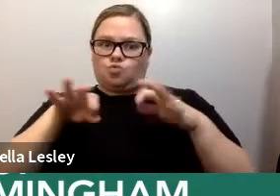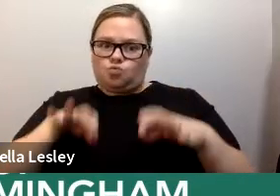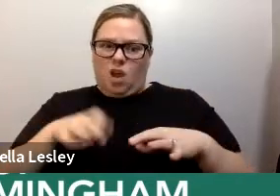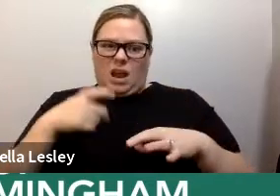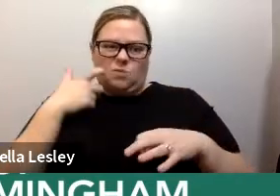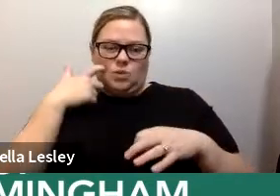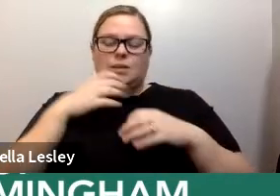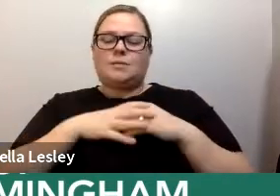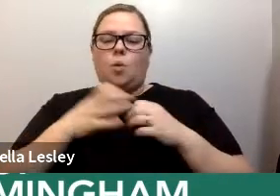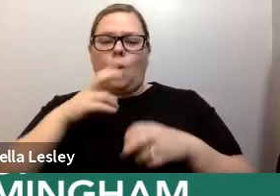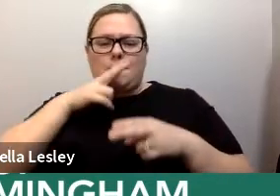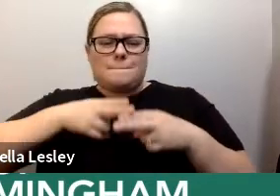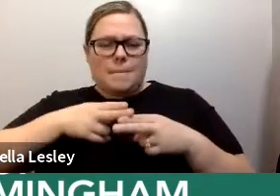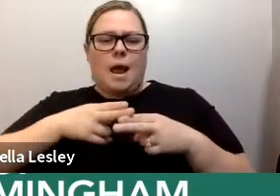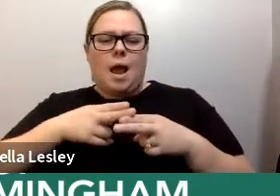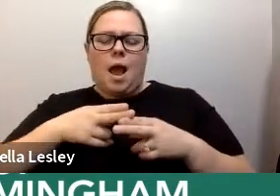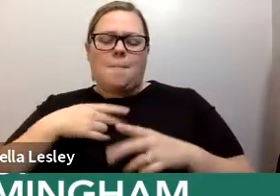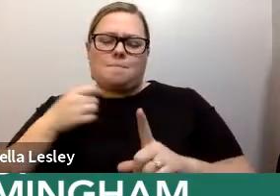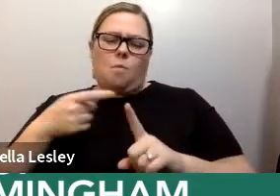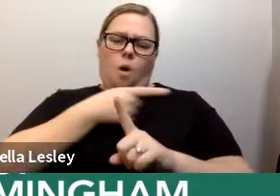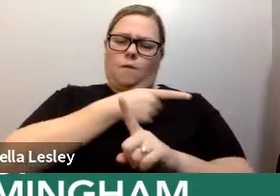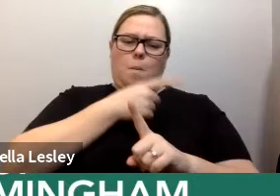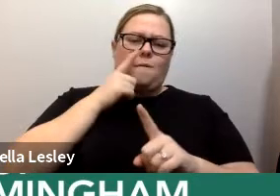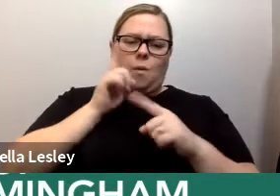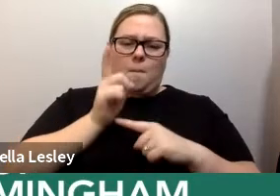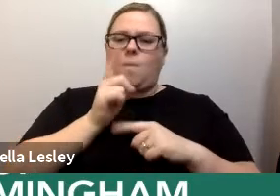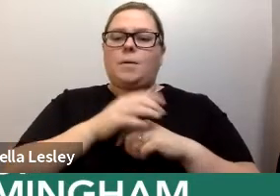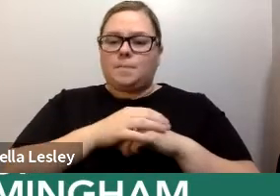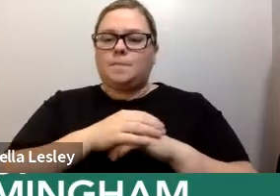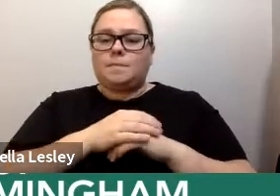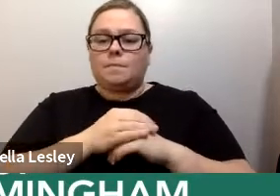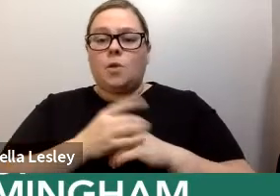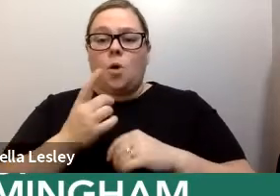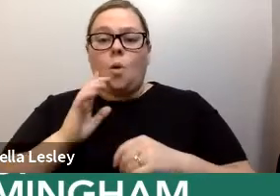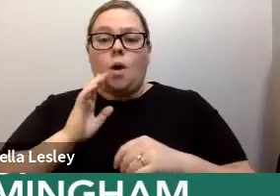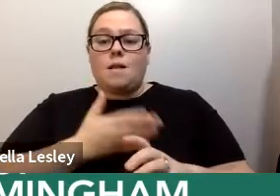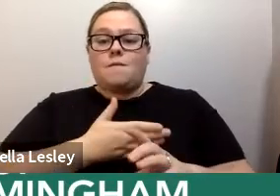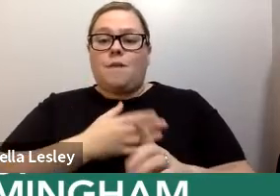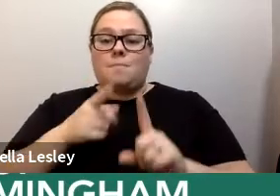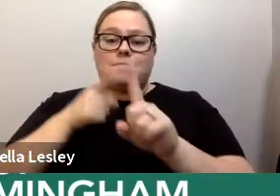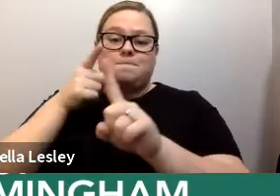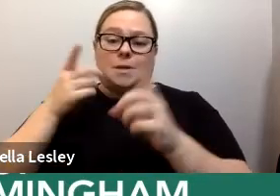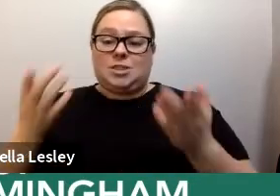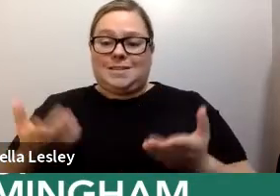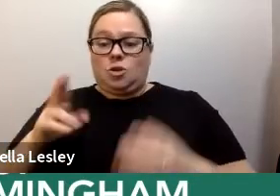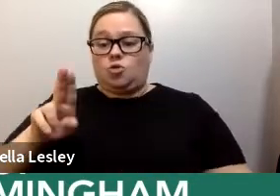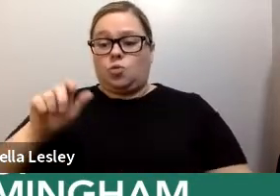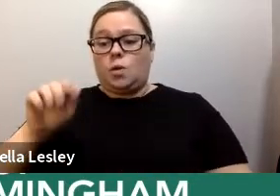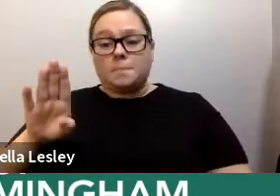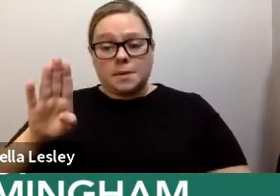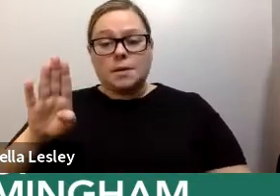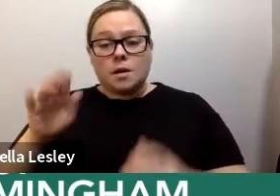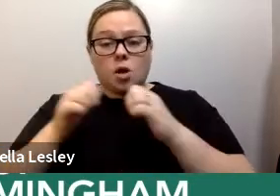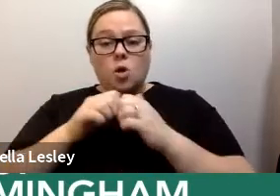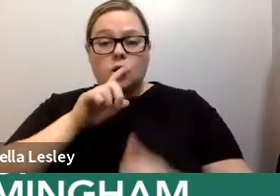And I would just want to mention, I want to go off script for a moment and mention that, you know, one of our visions here at UAB with